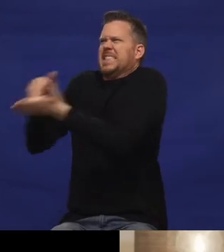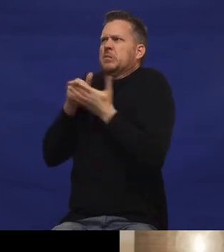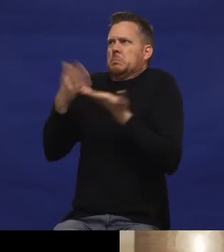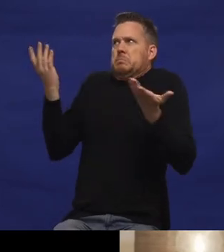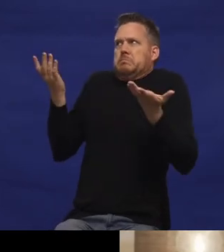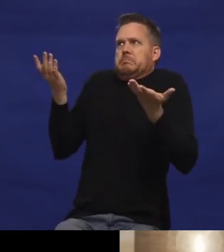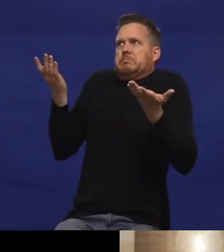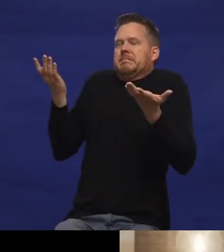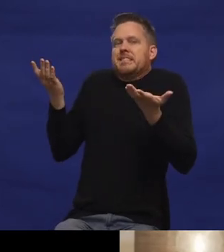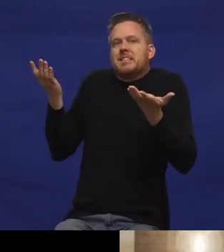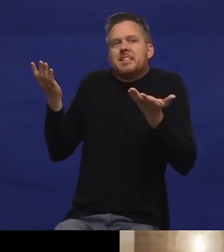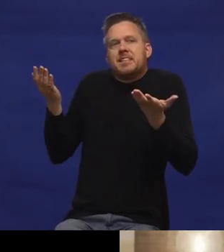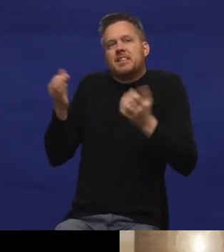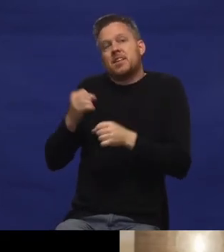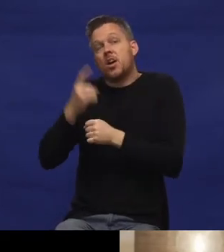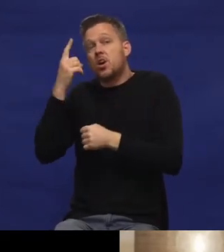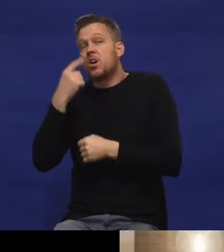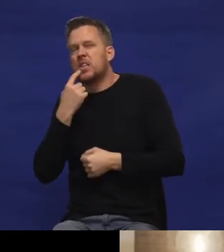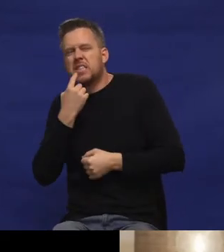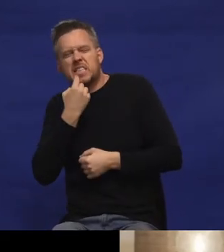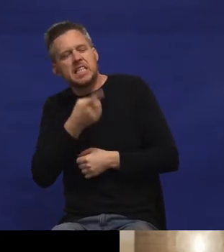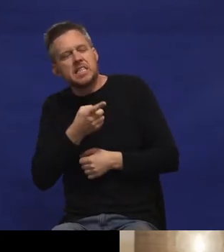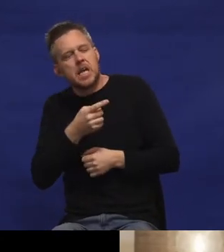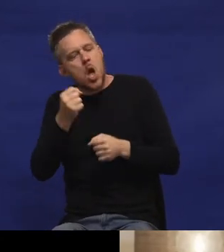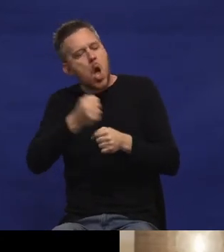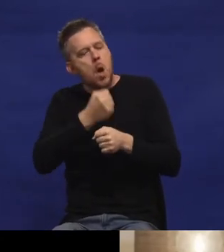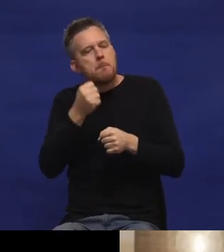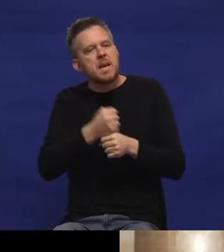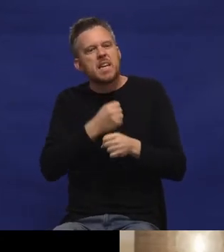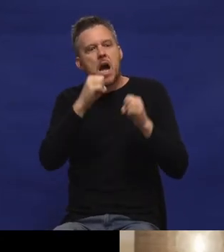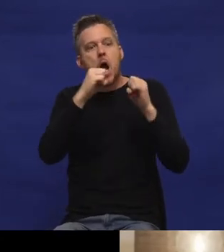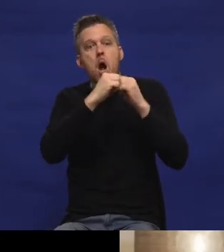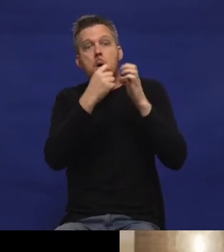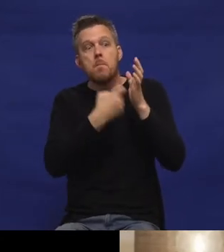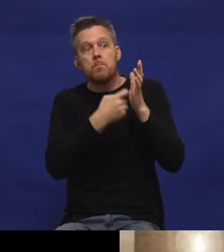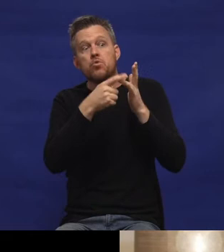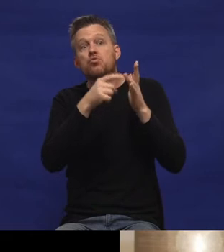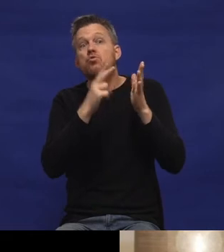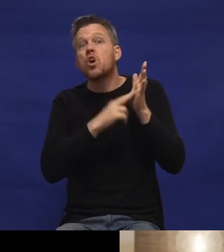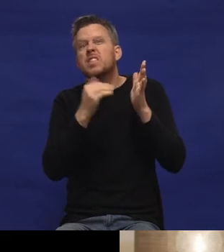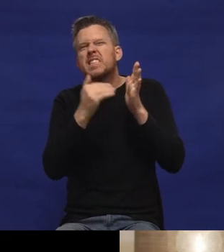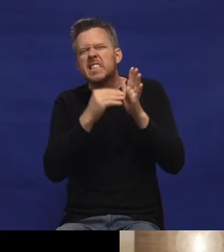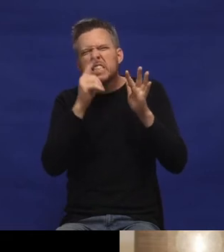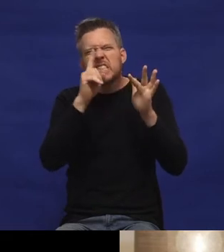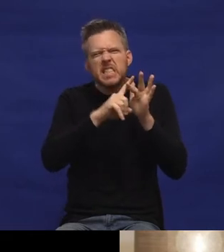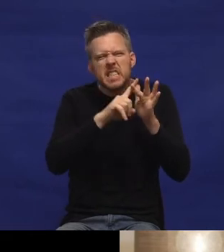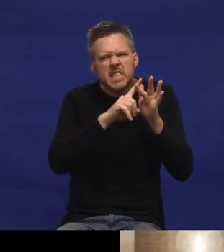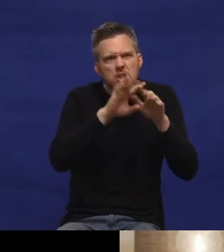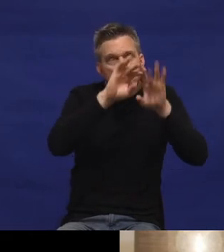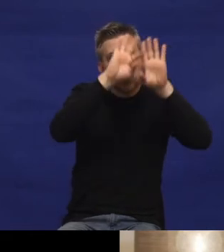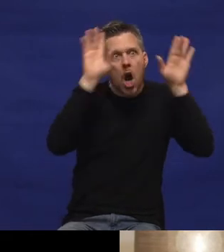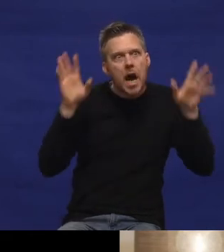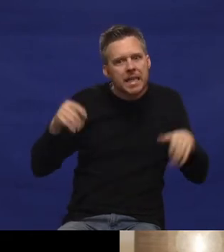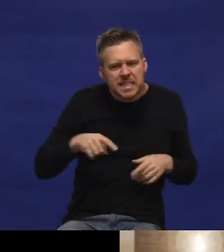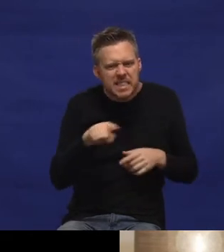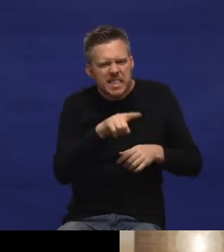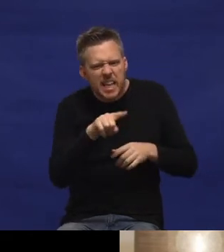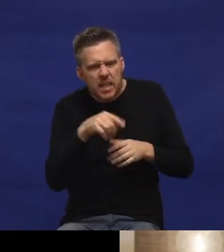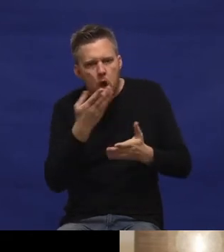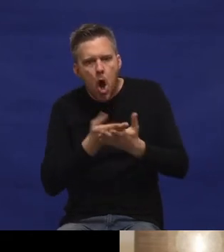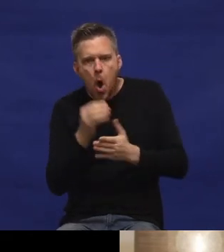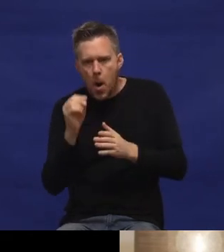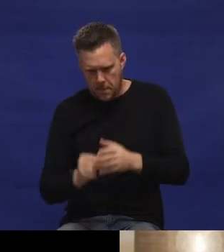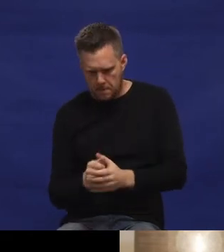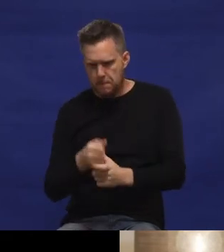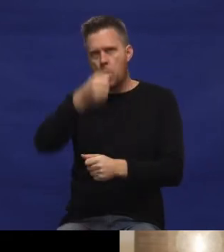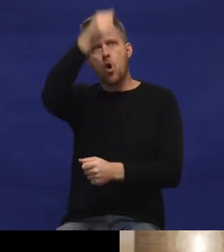out here. Like, what do I do? And God says, fashion a bronze, brass, shining snake and put it